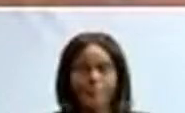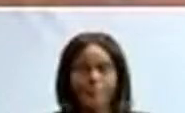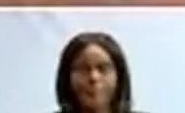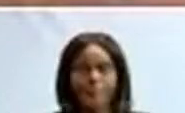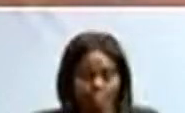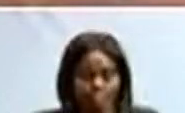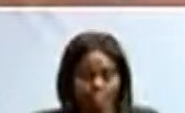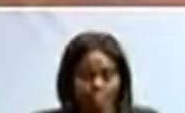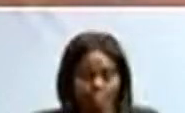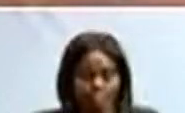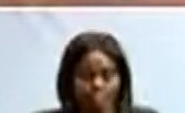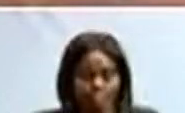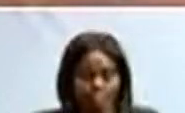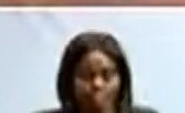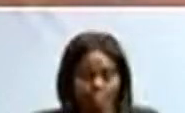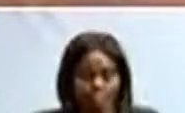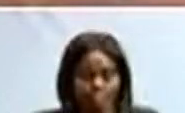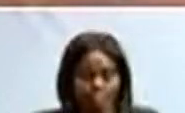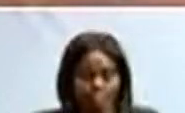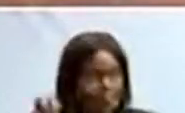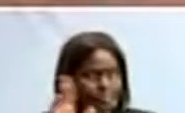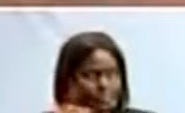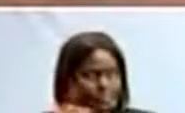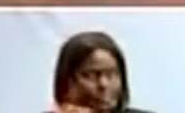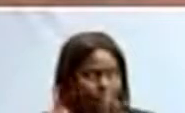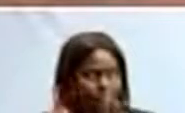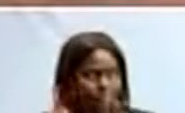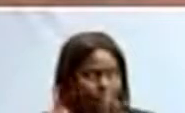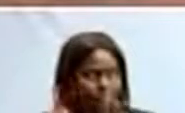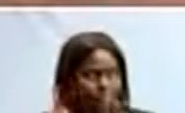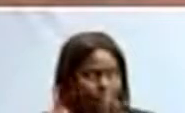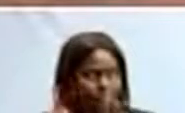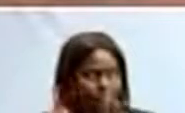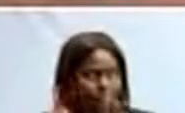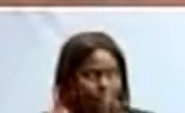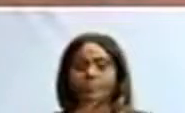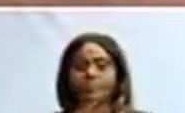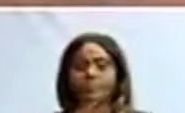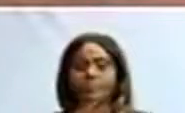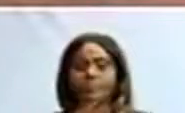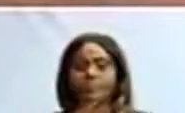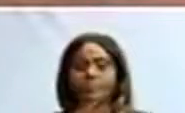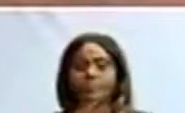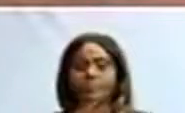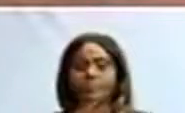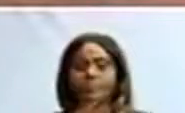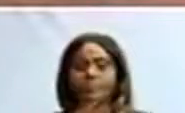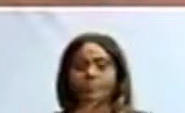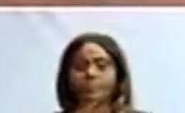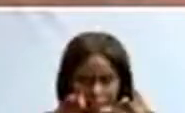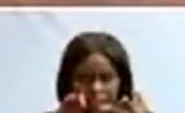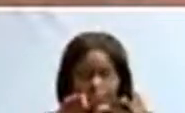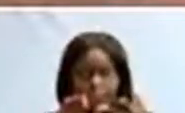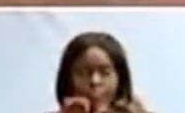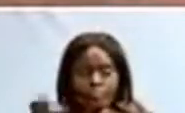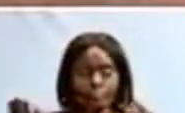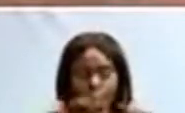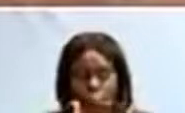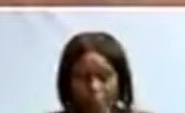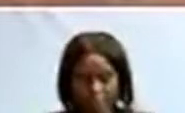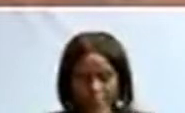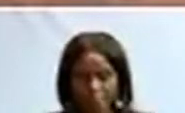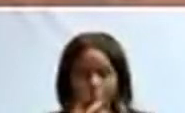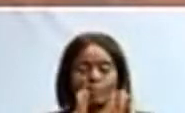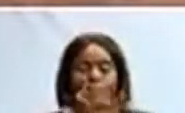the auditor's observations and wishes to state that failure to provide white